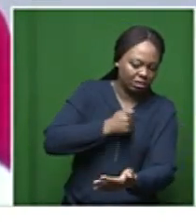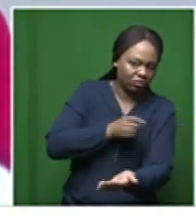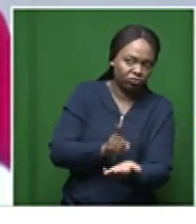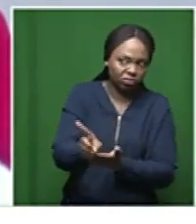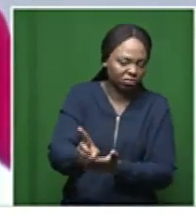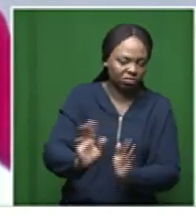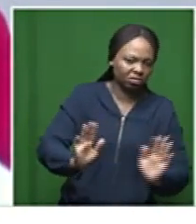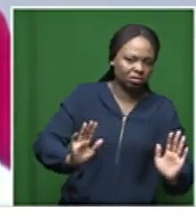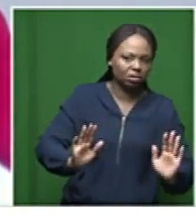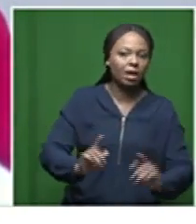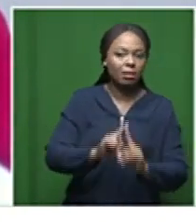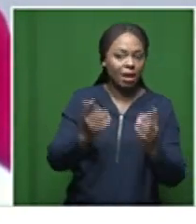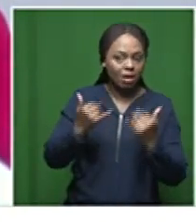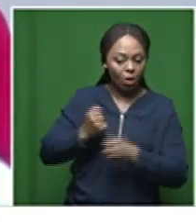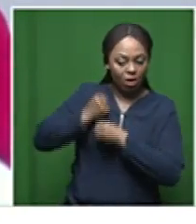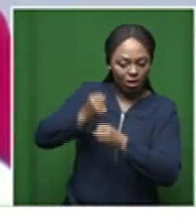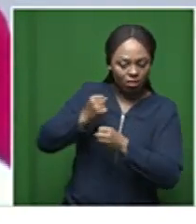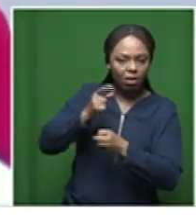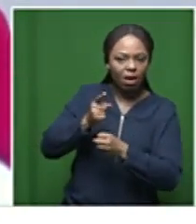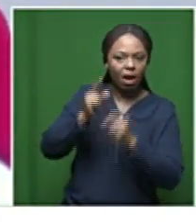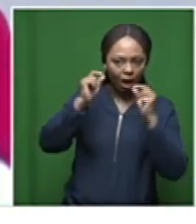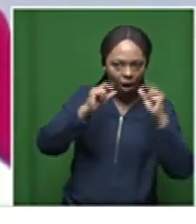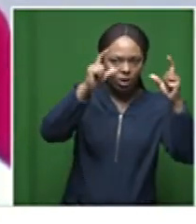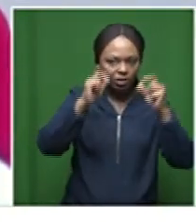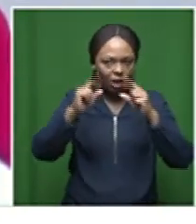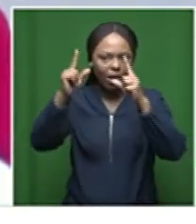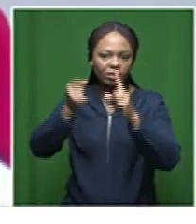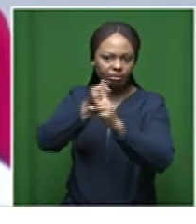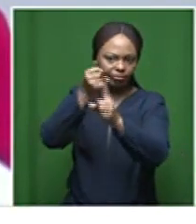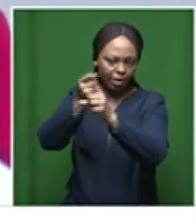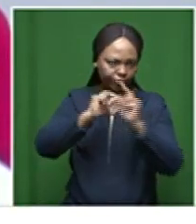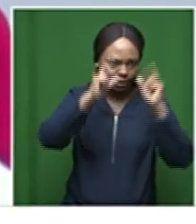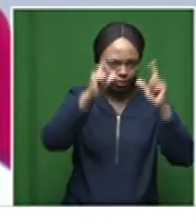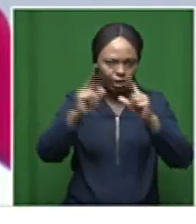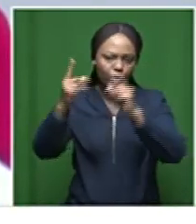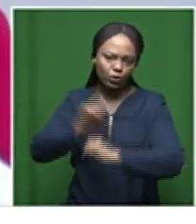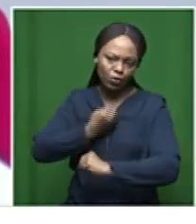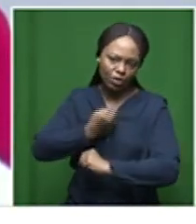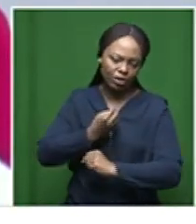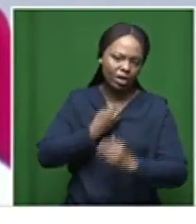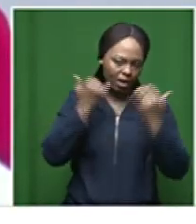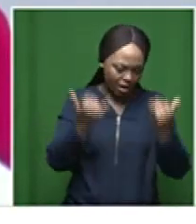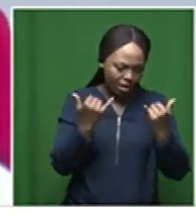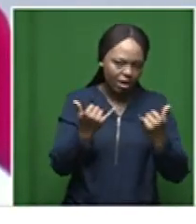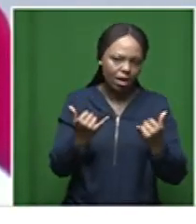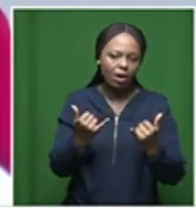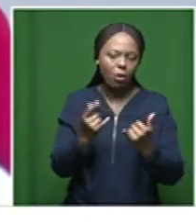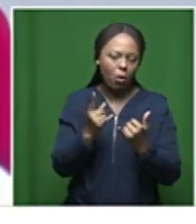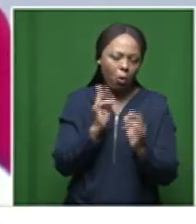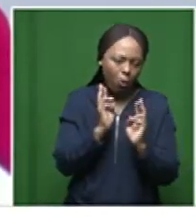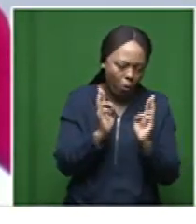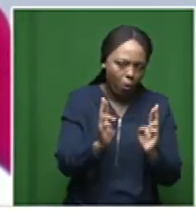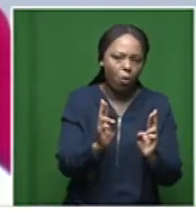awareness campaigns, our plan is really to reach as many of the youth as possible, and hopefully get